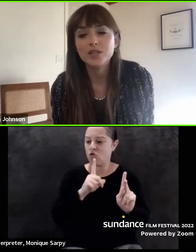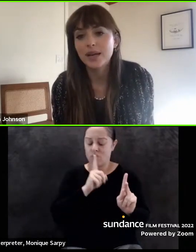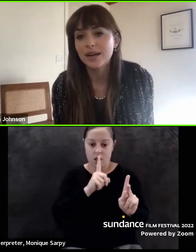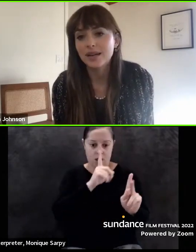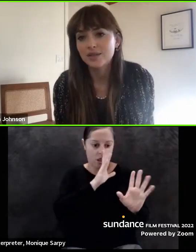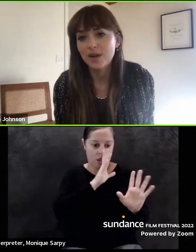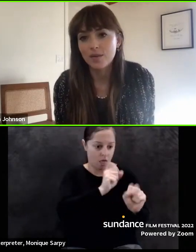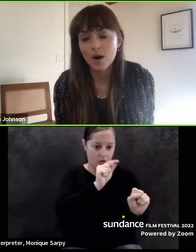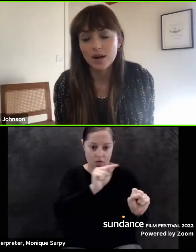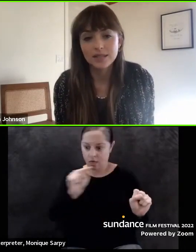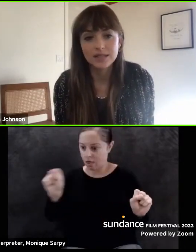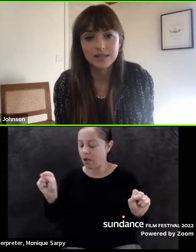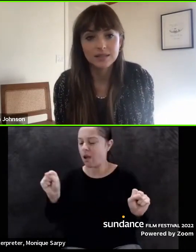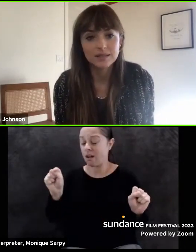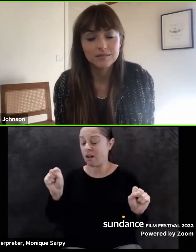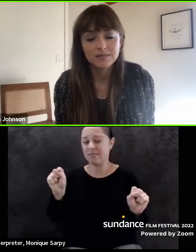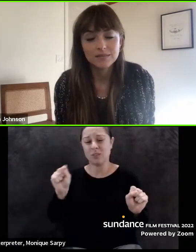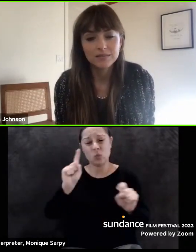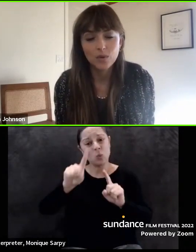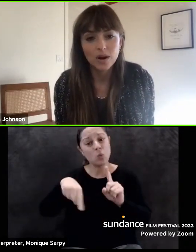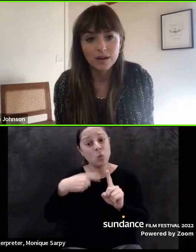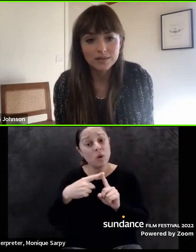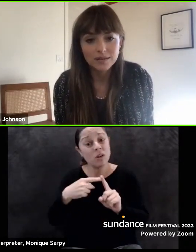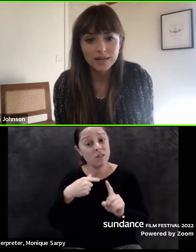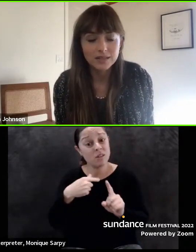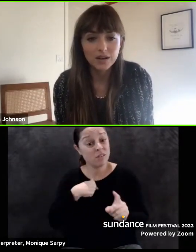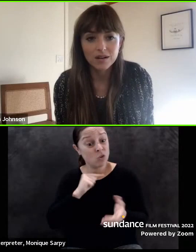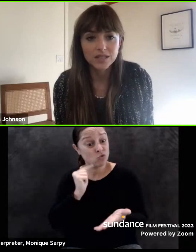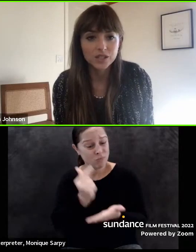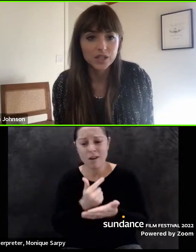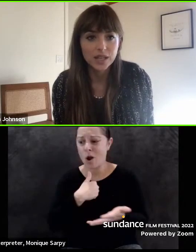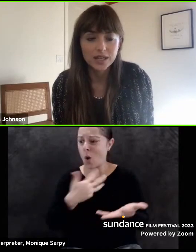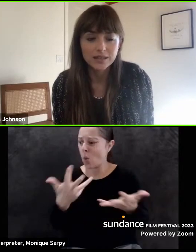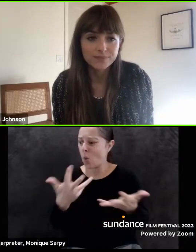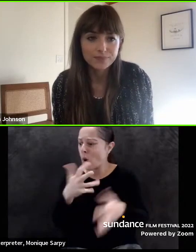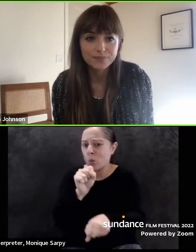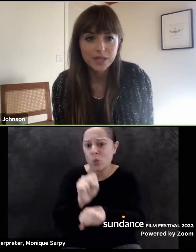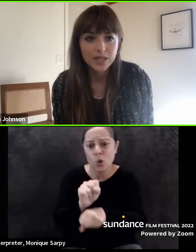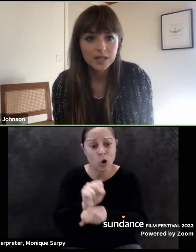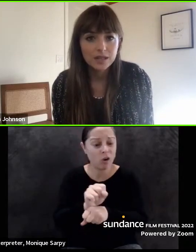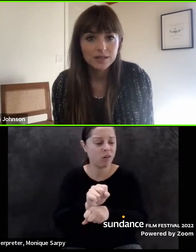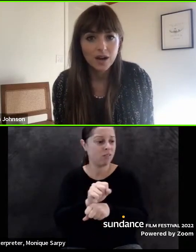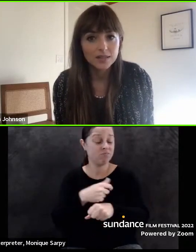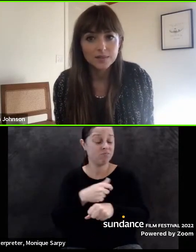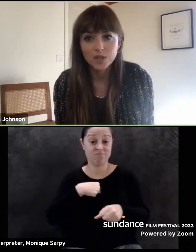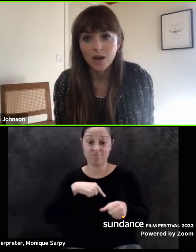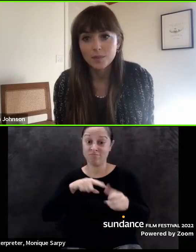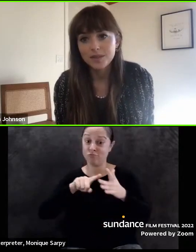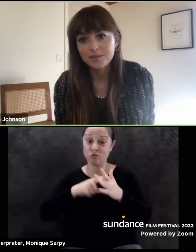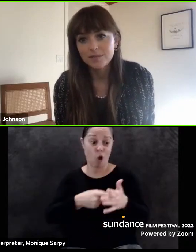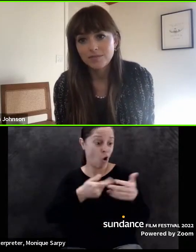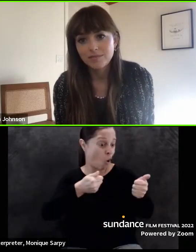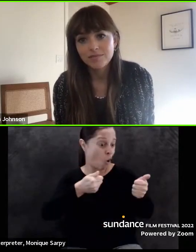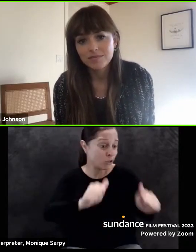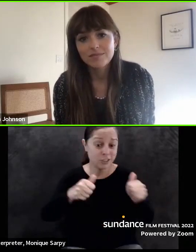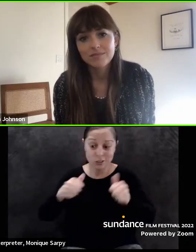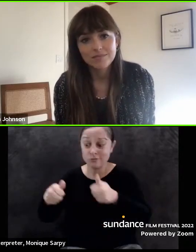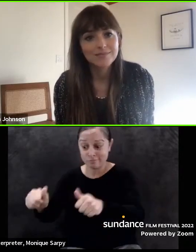when I graduated, I wanted to work, and I started auditioning and got some jobs.